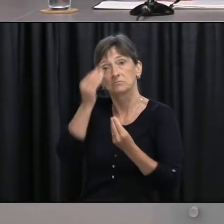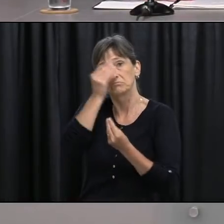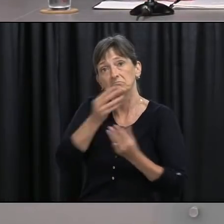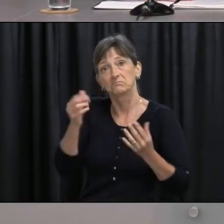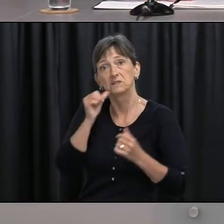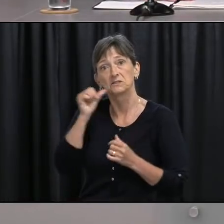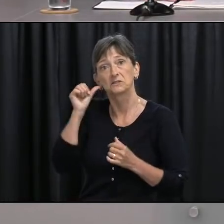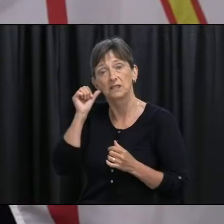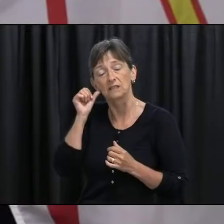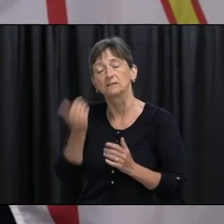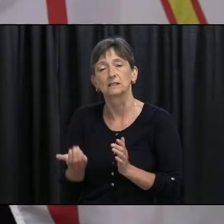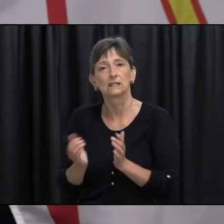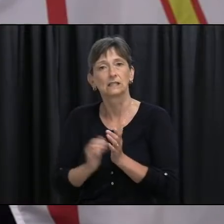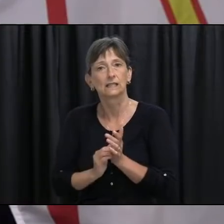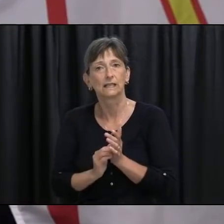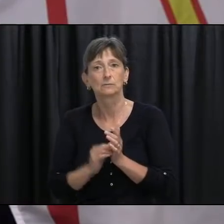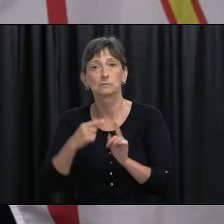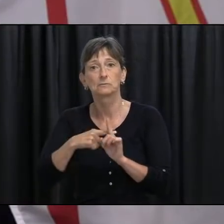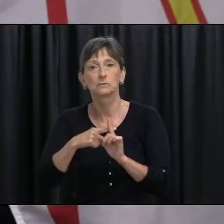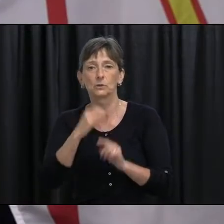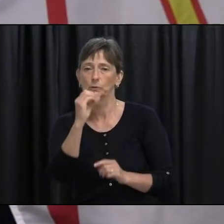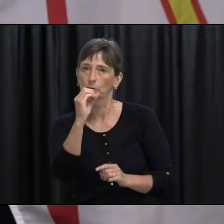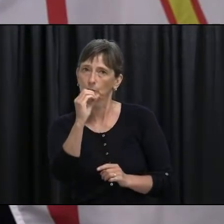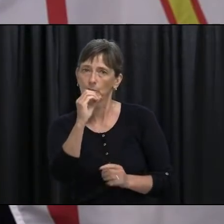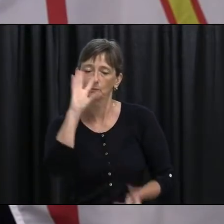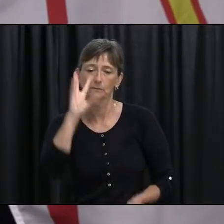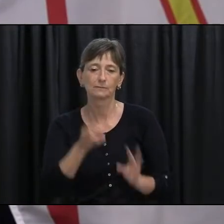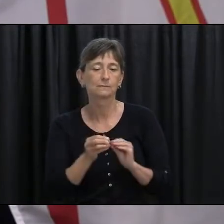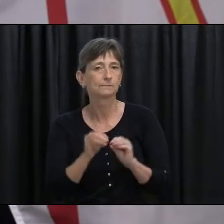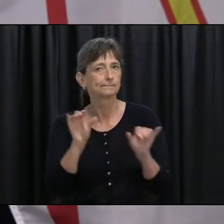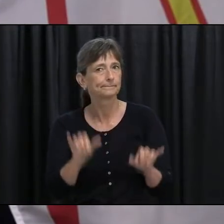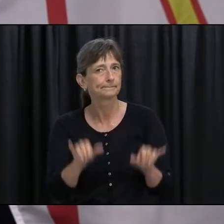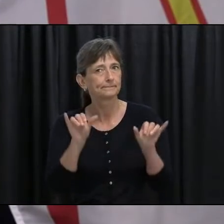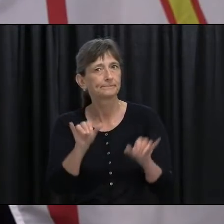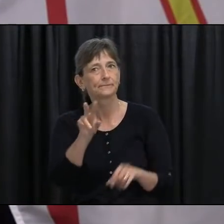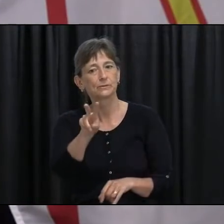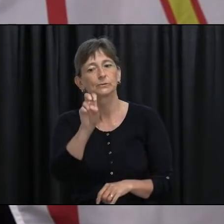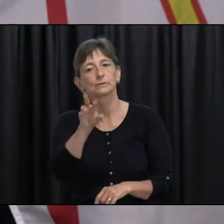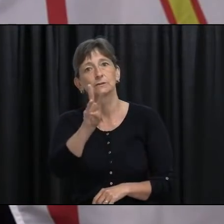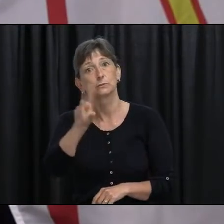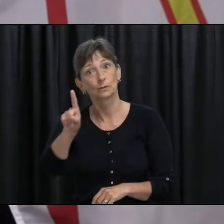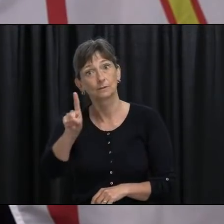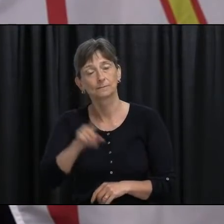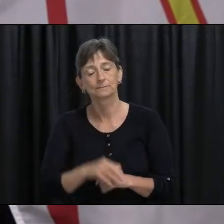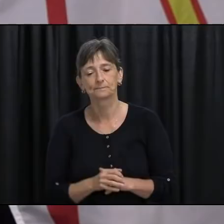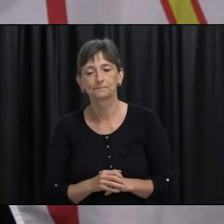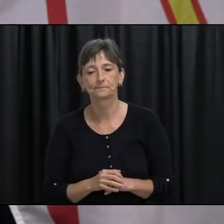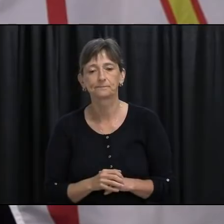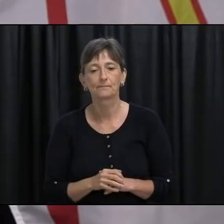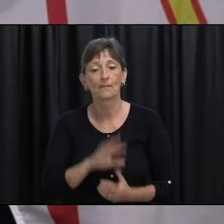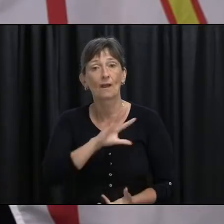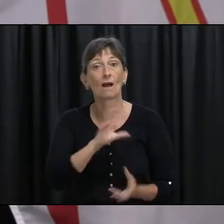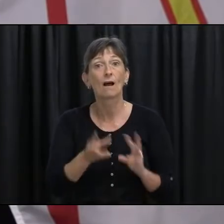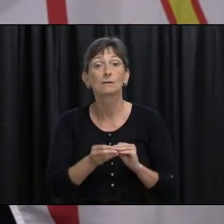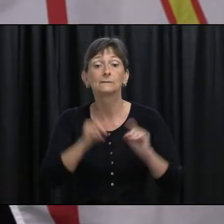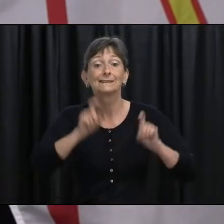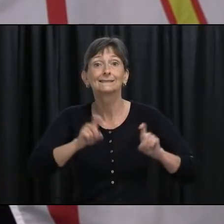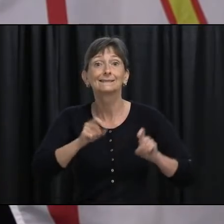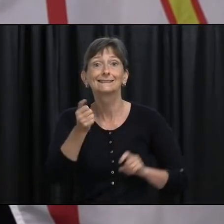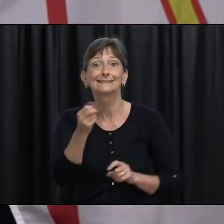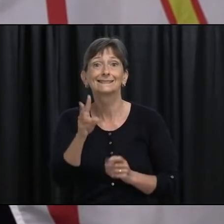yesterday, we have no new positive cases in the province, and our total number remains at 261. In total, we have